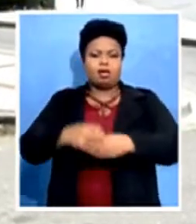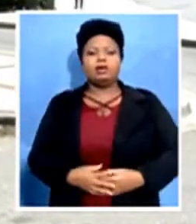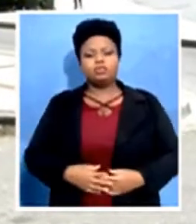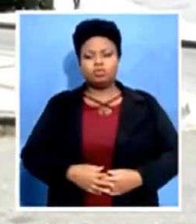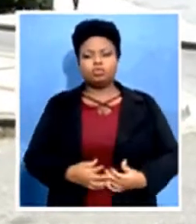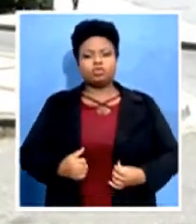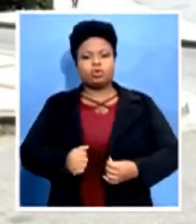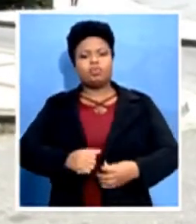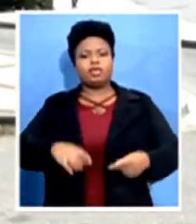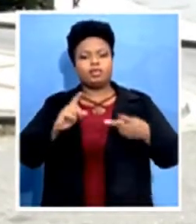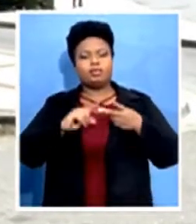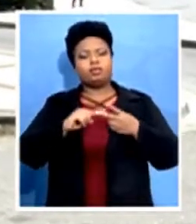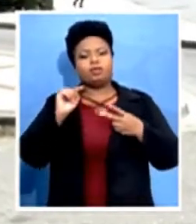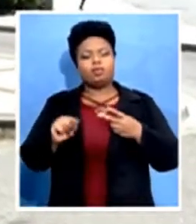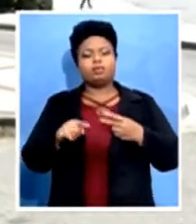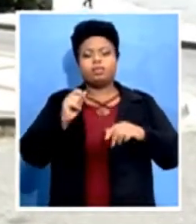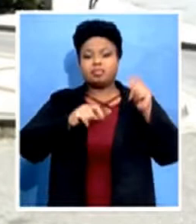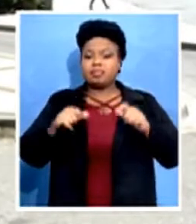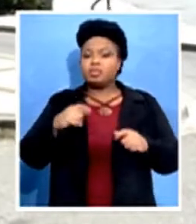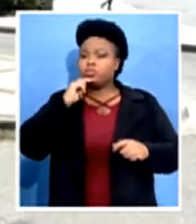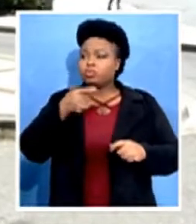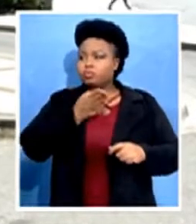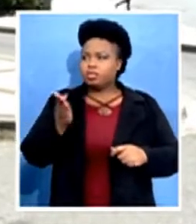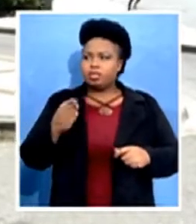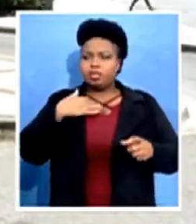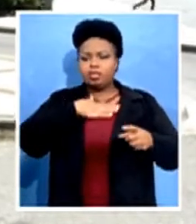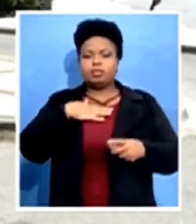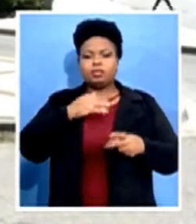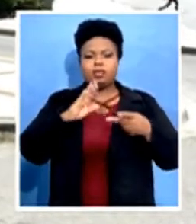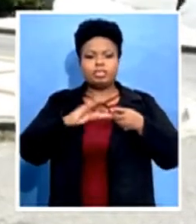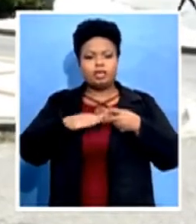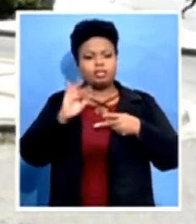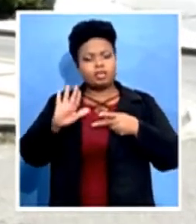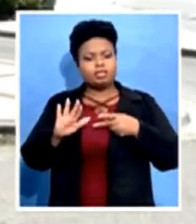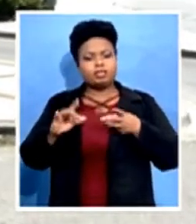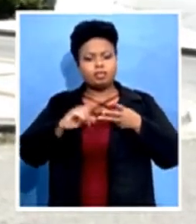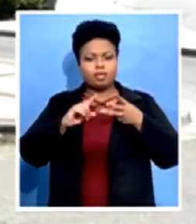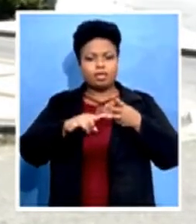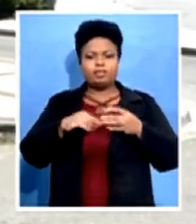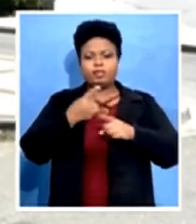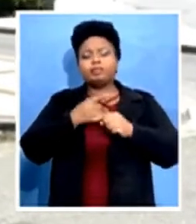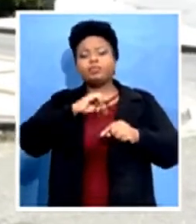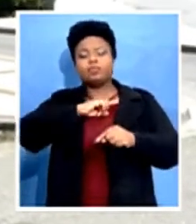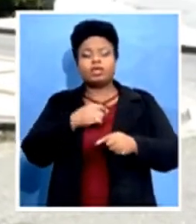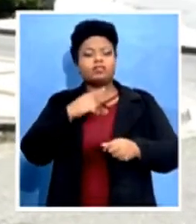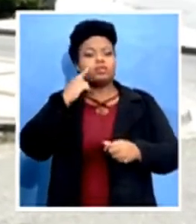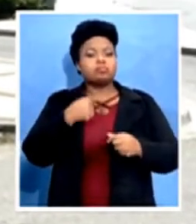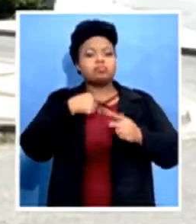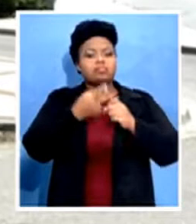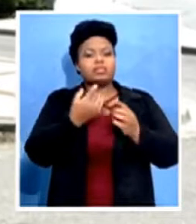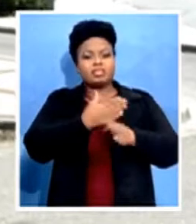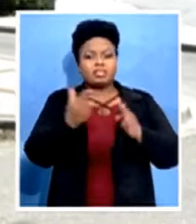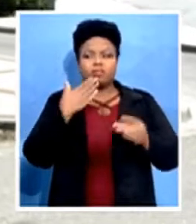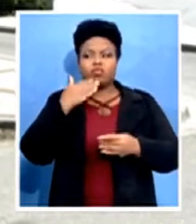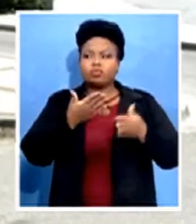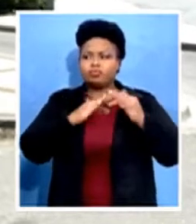ground feel about the vaccine. 2 weeks ago, a week ago, I interact with residents here, and I could genuinely say that